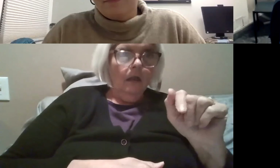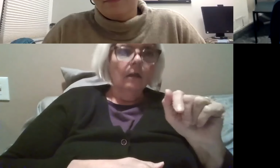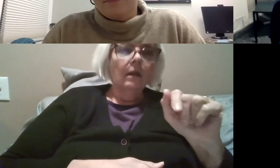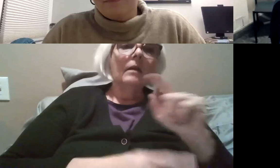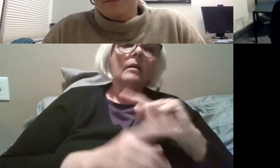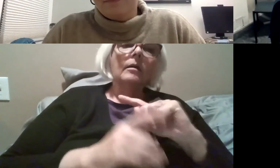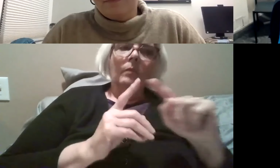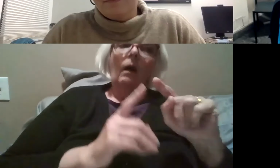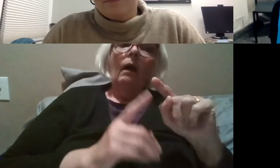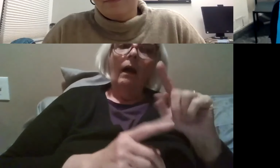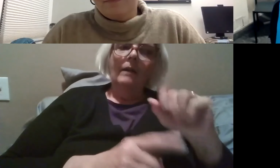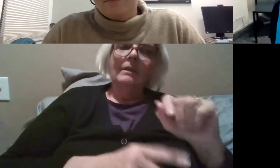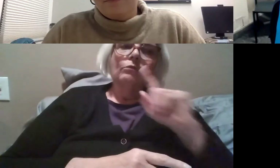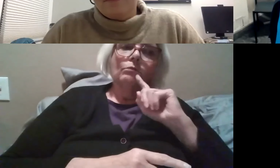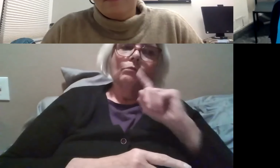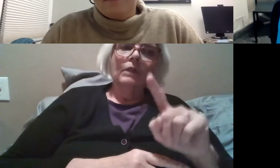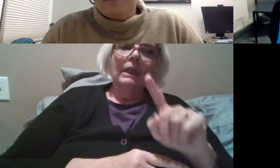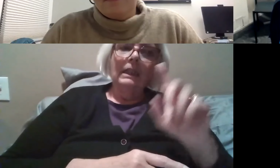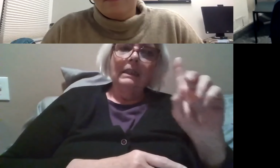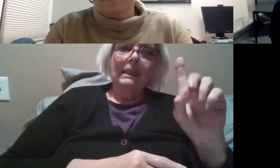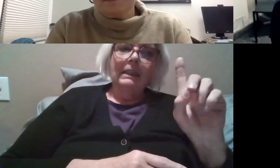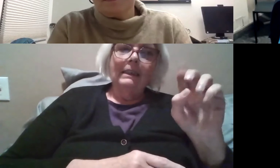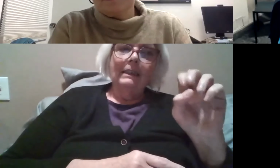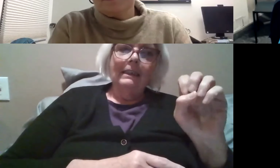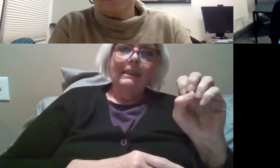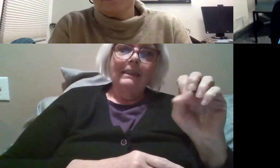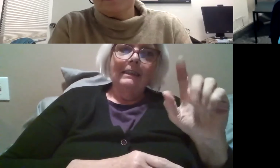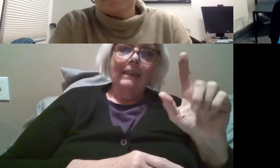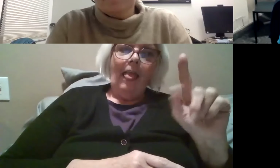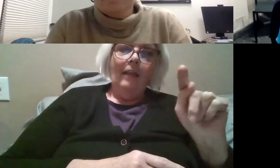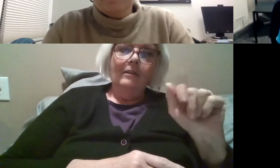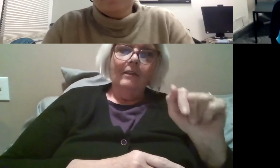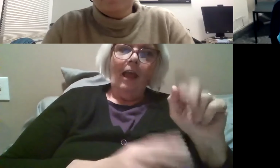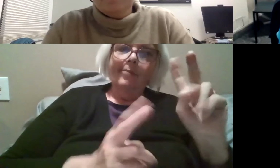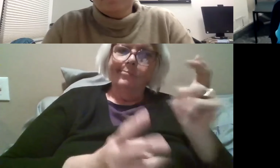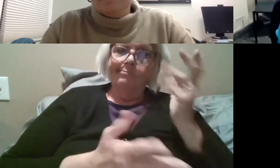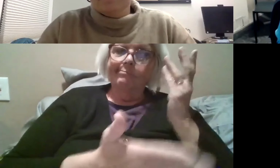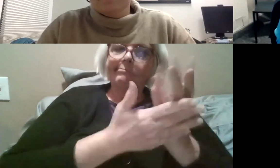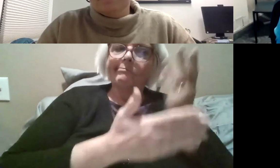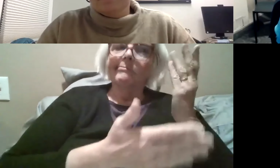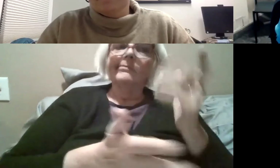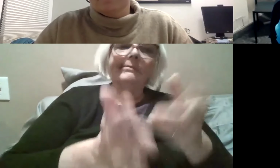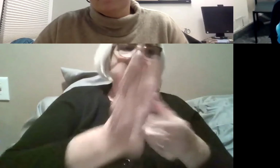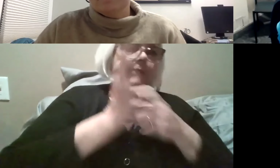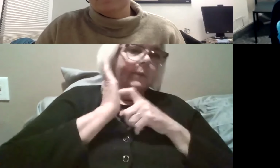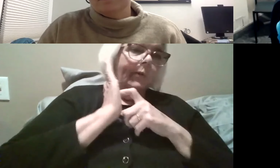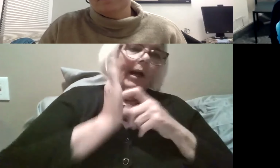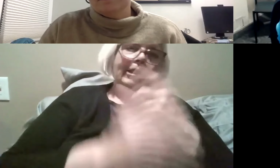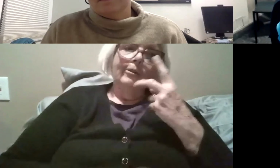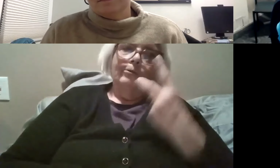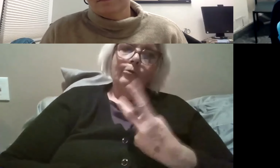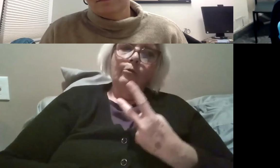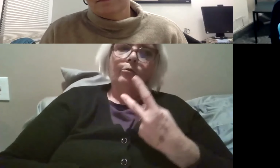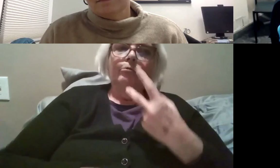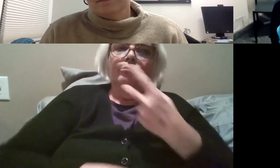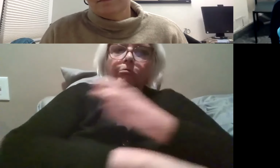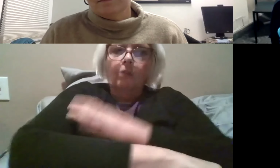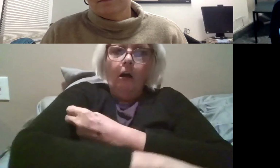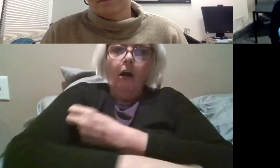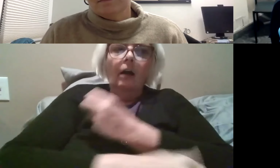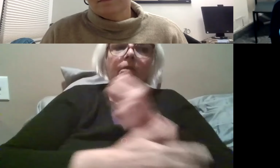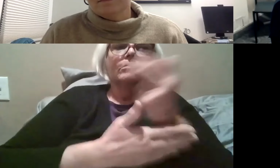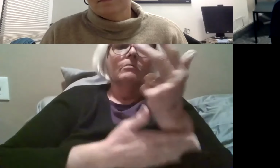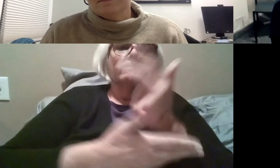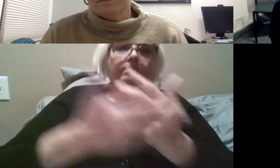we even more so need 2 doses. And so I don't think they even have really looked much